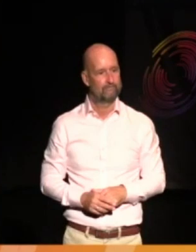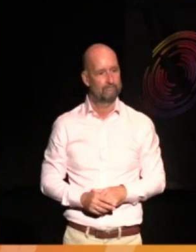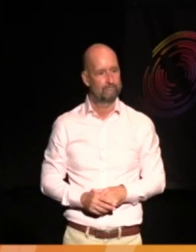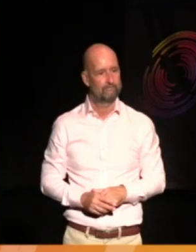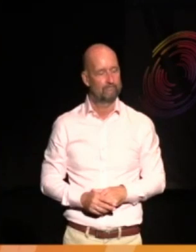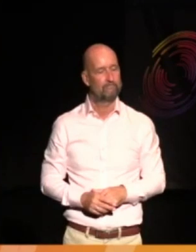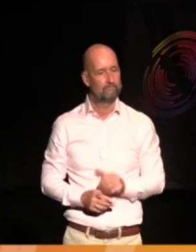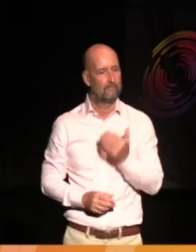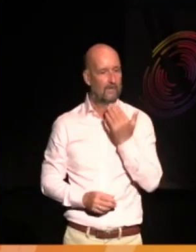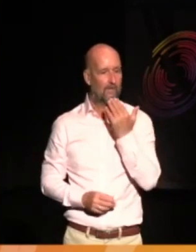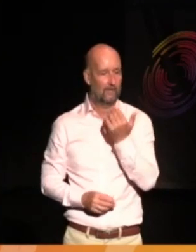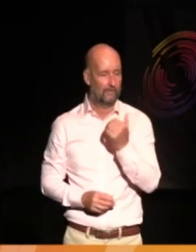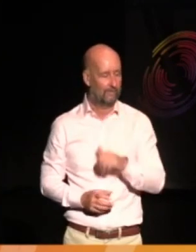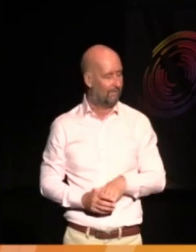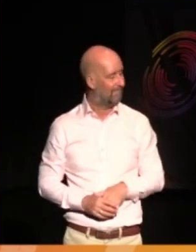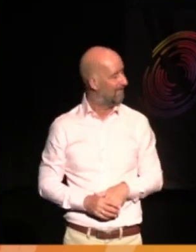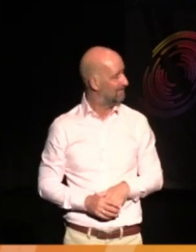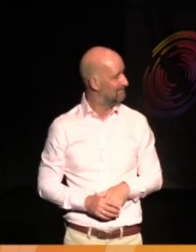Thank you.